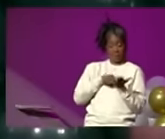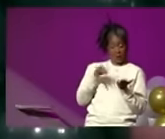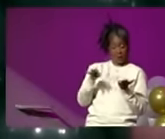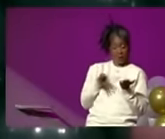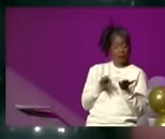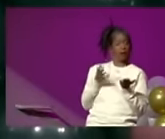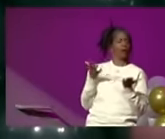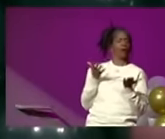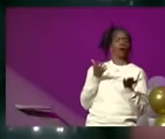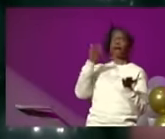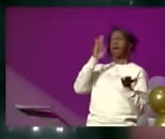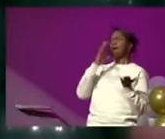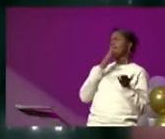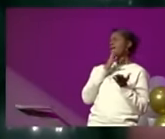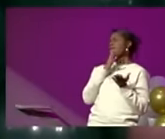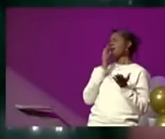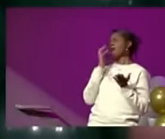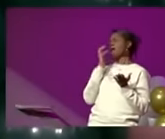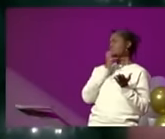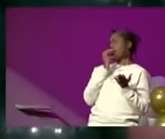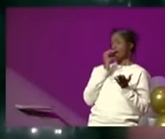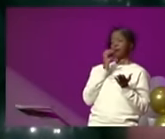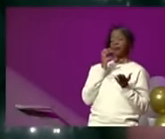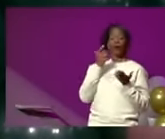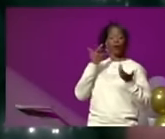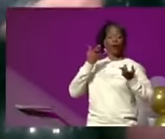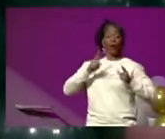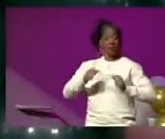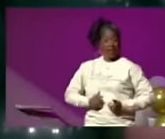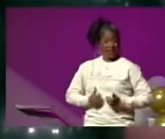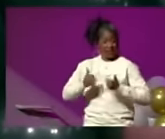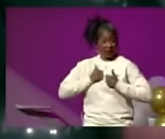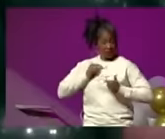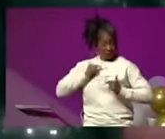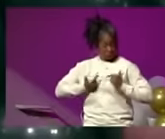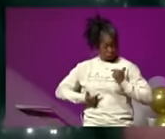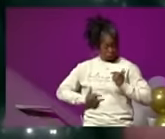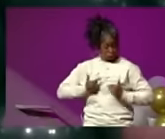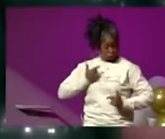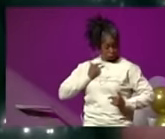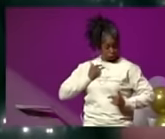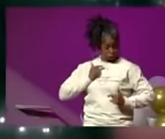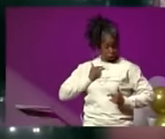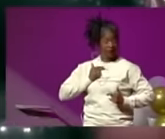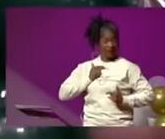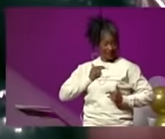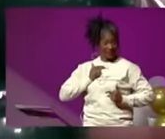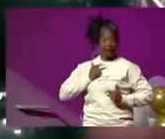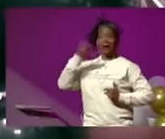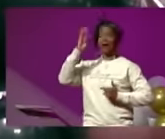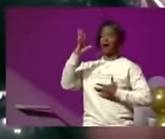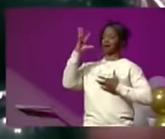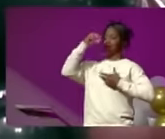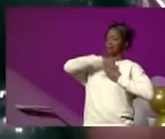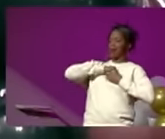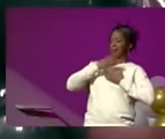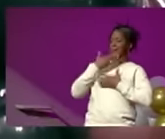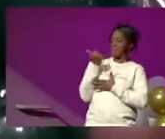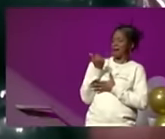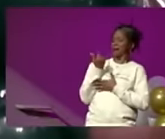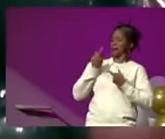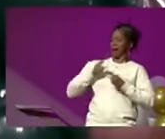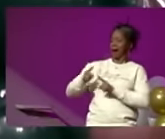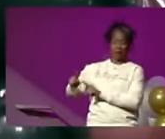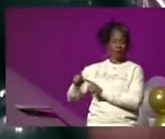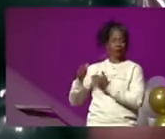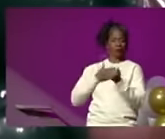so amazing that when life is at its worst, that's when God deposits God's best into your life